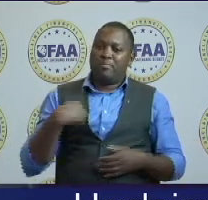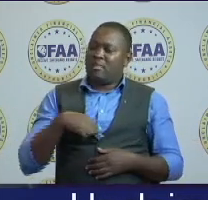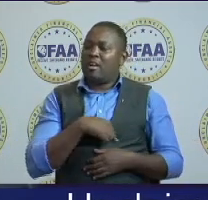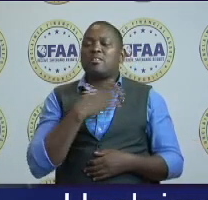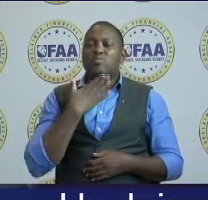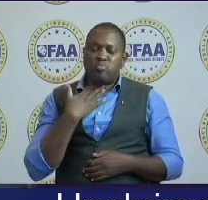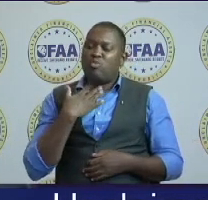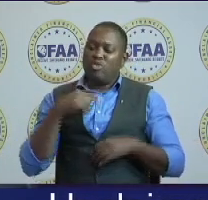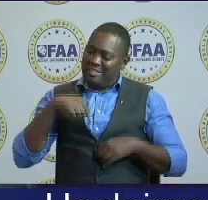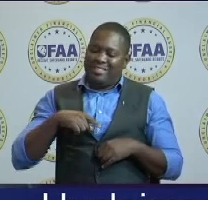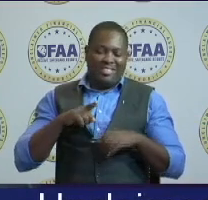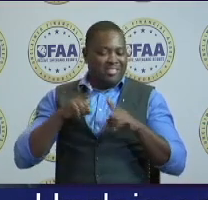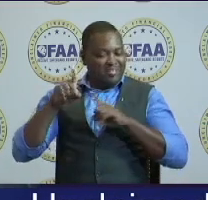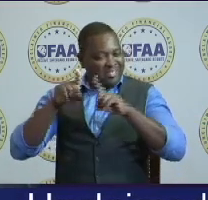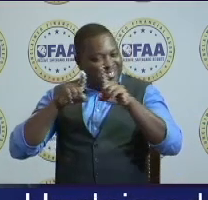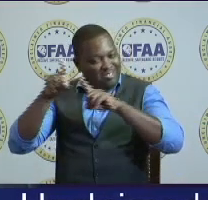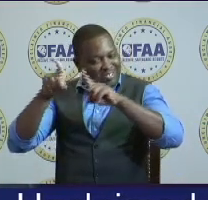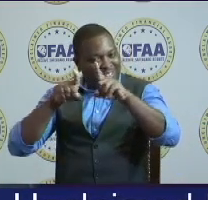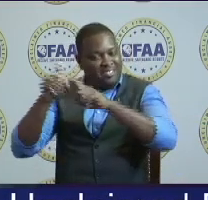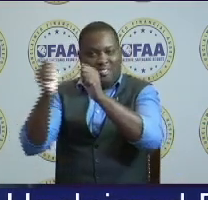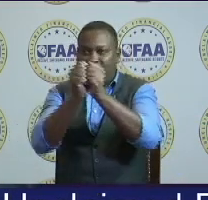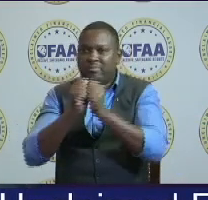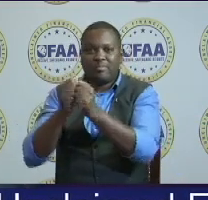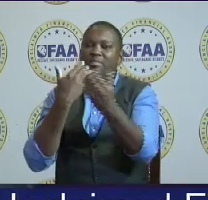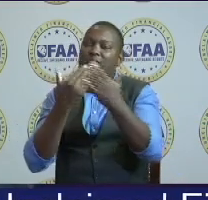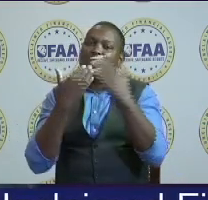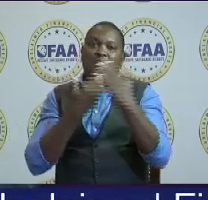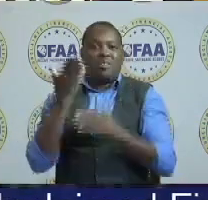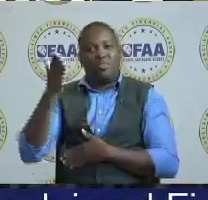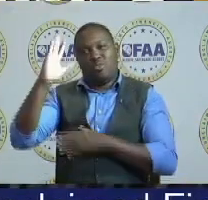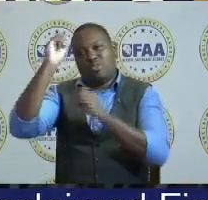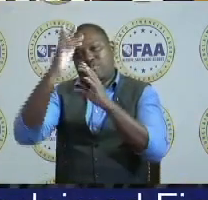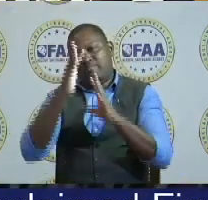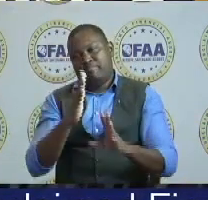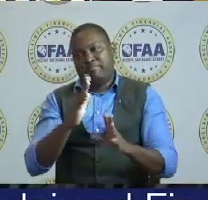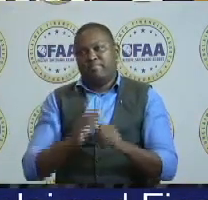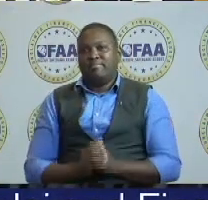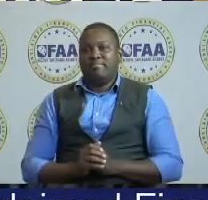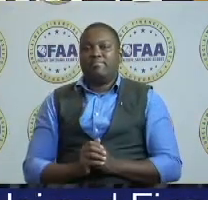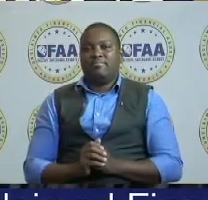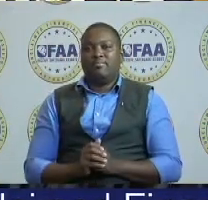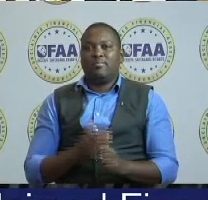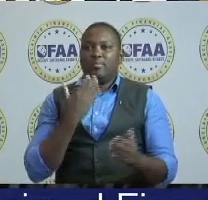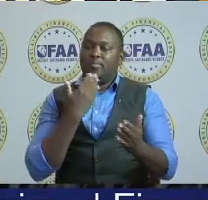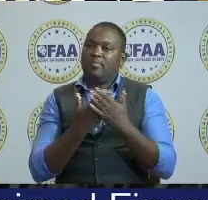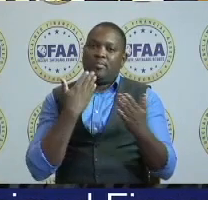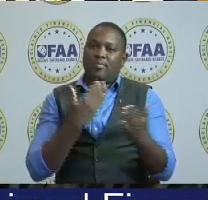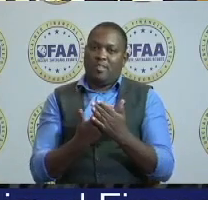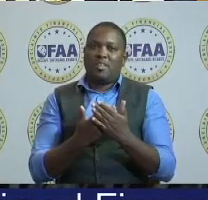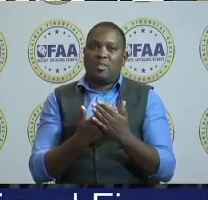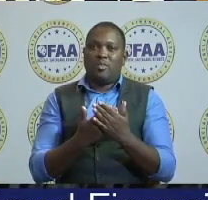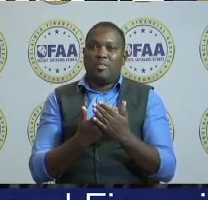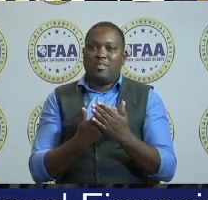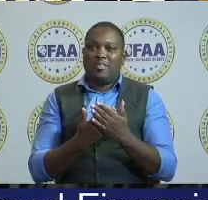you complete the cycle. So asanteni sana, and God bless you all. Thank you. All right, thank you very much. Yeah, I know it's very